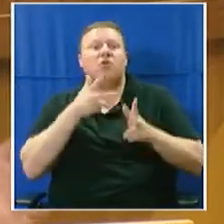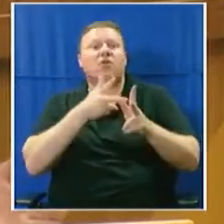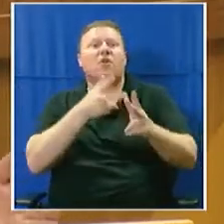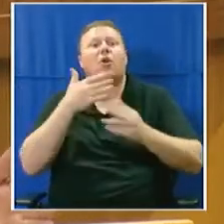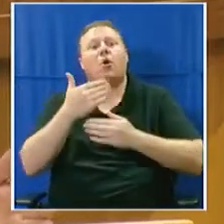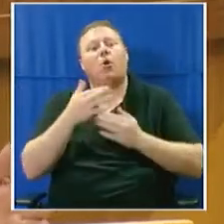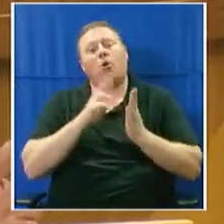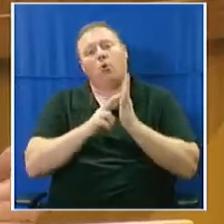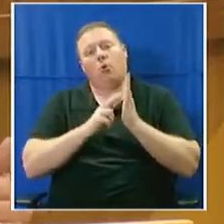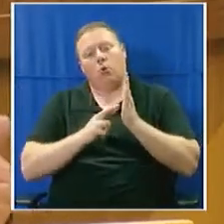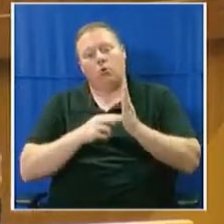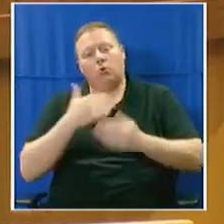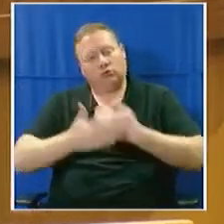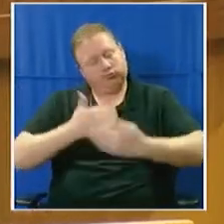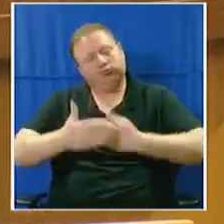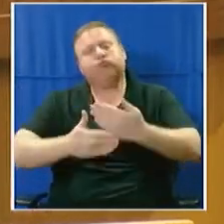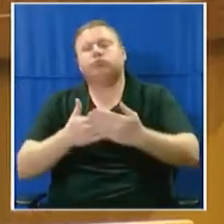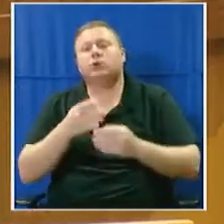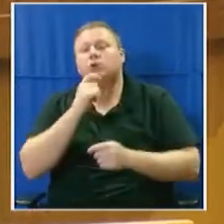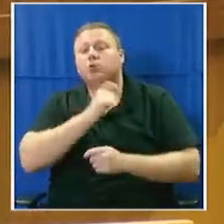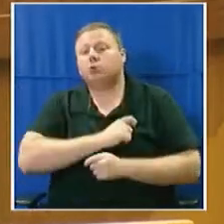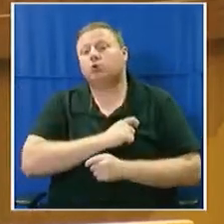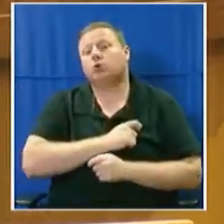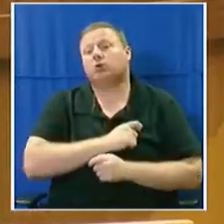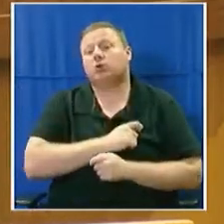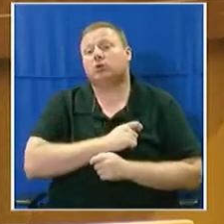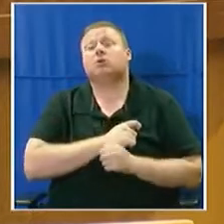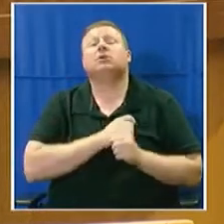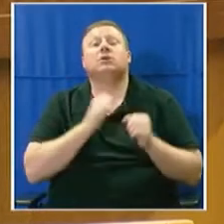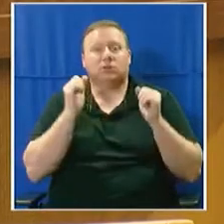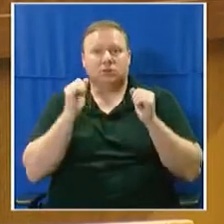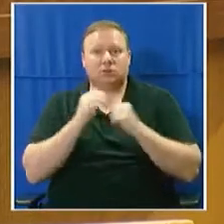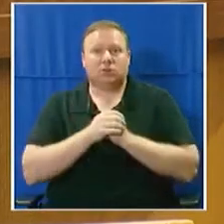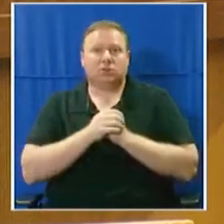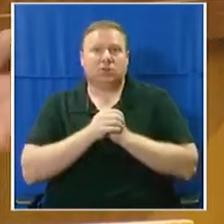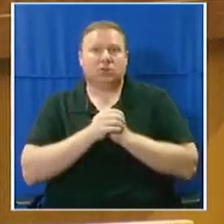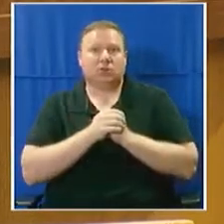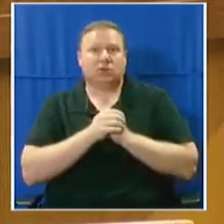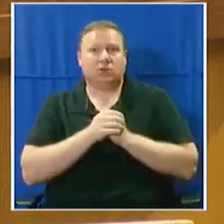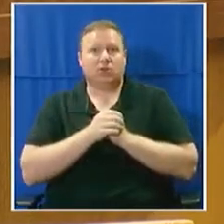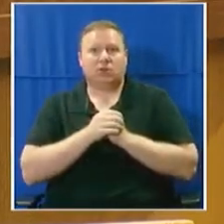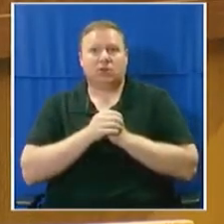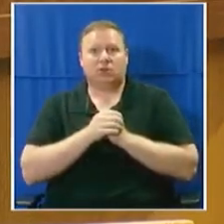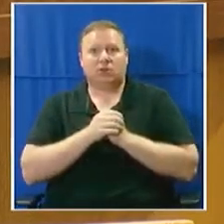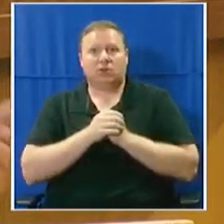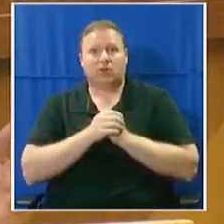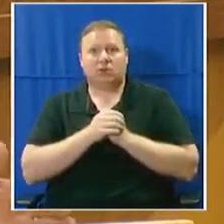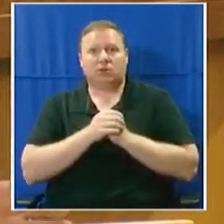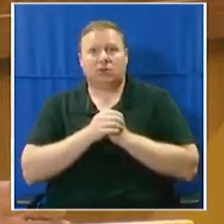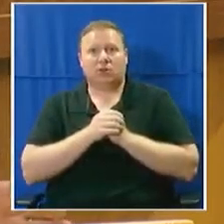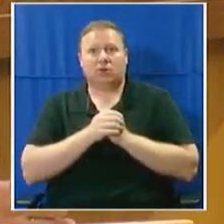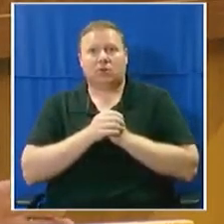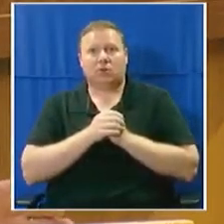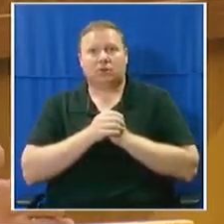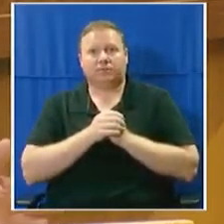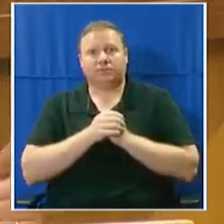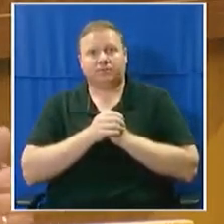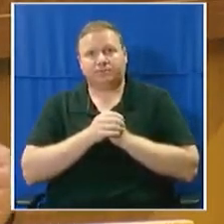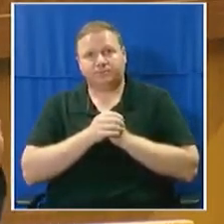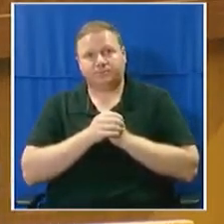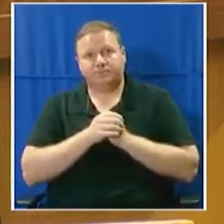due process as well as to the merits of the President's decision based on the inquiry, Mrwebi inquiry,